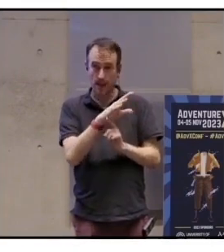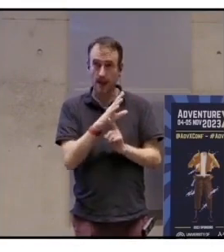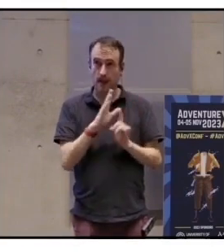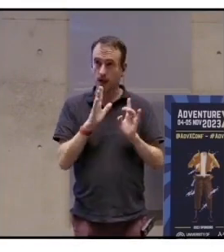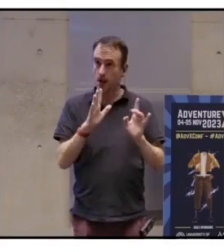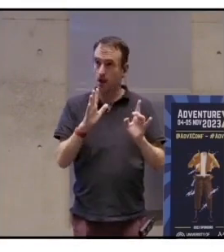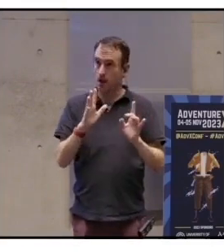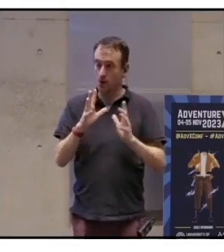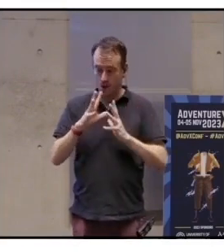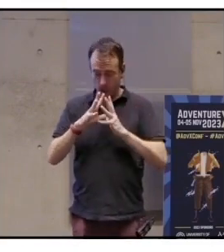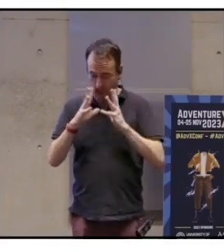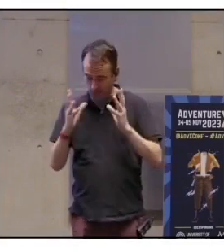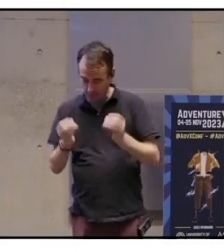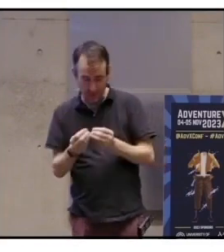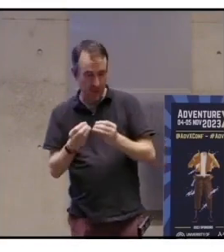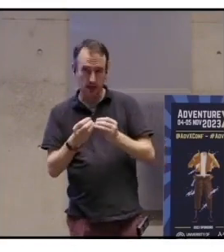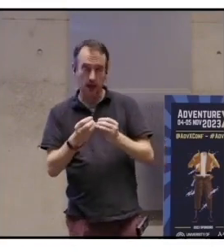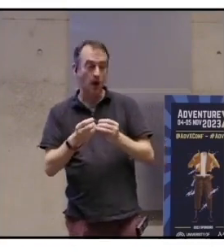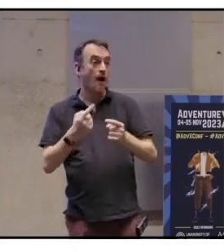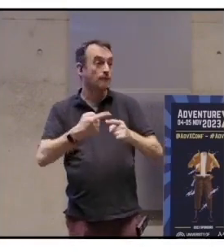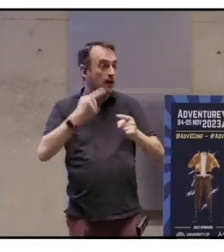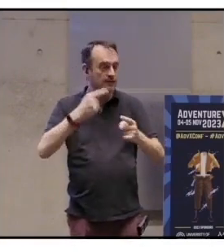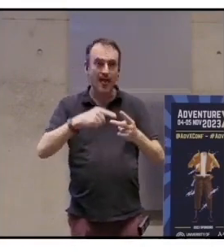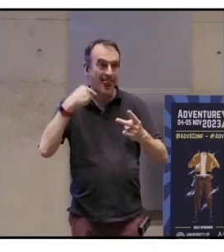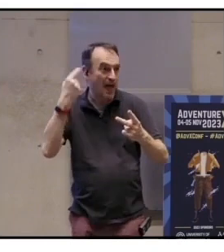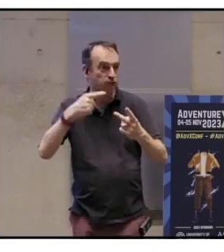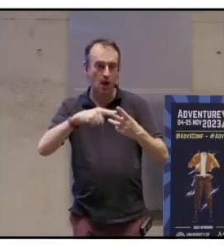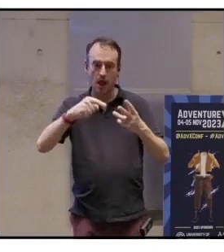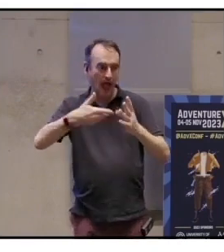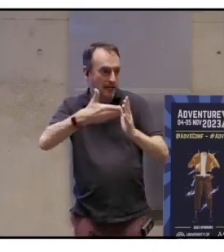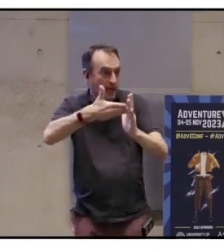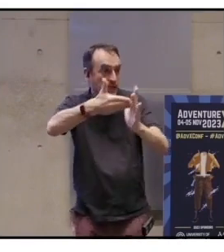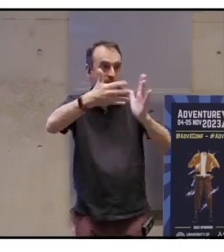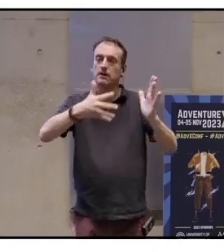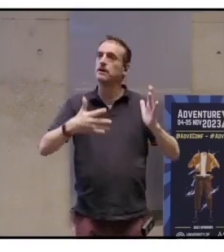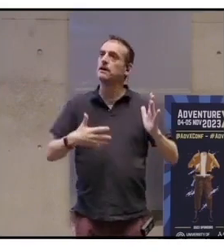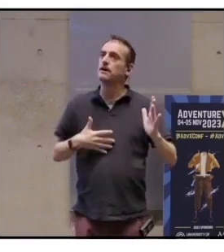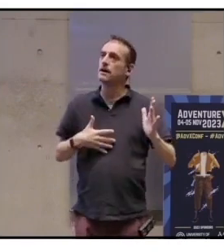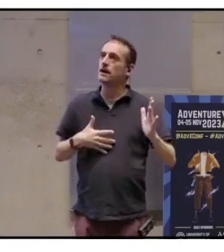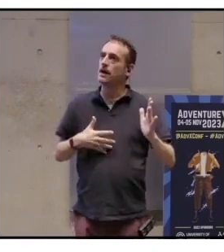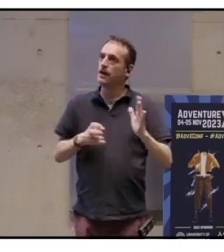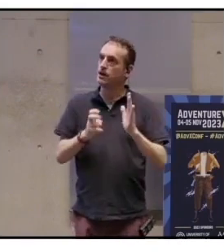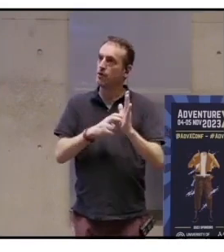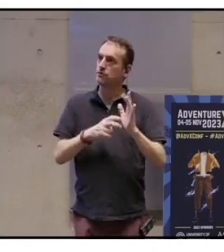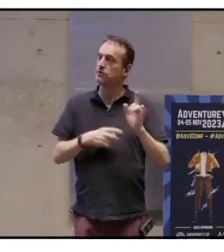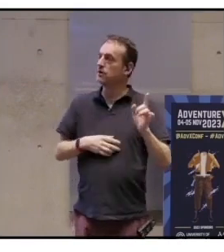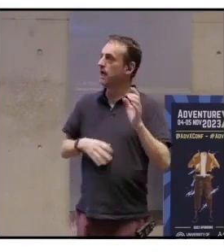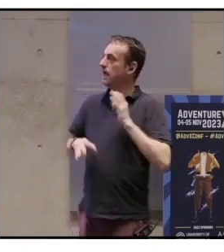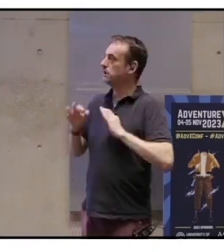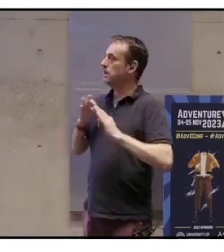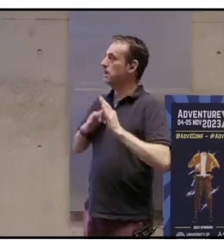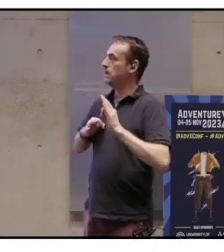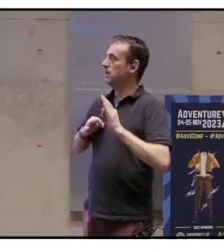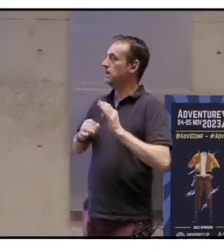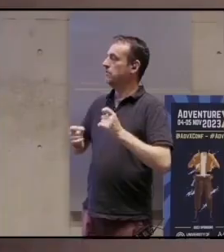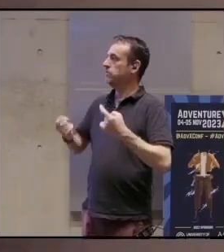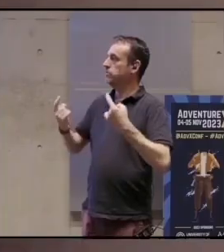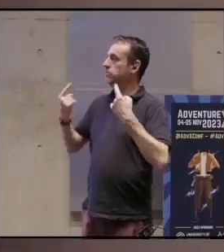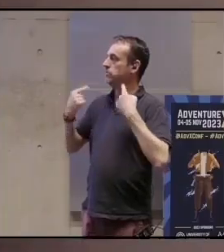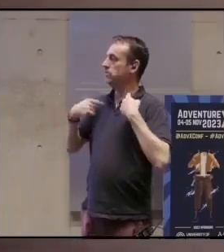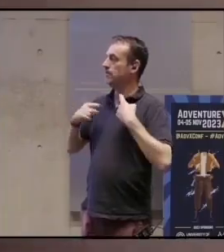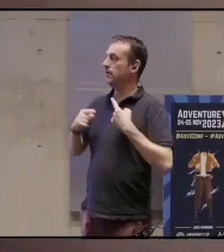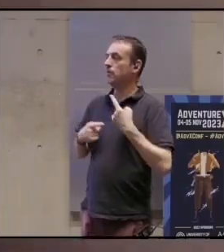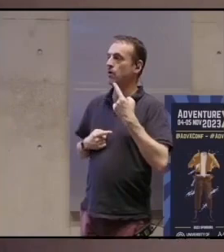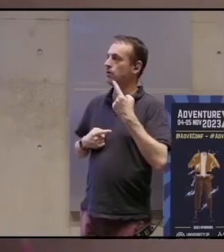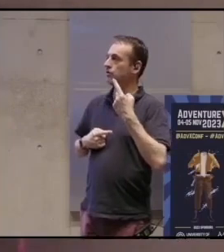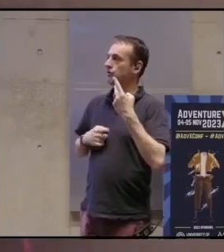and louder, and this, and then by the time you've gotten to the end of your notes, the actor will remember a couple only anyway and